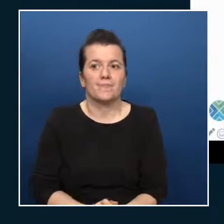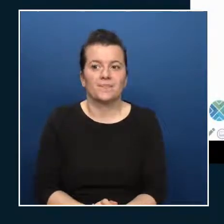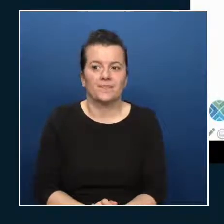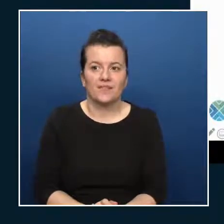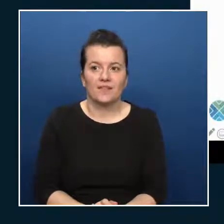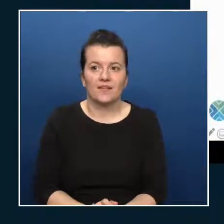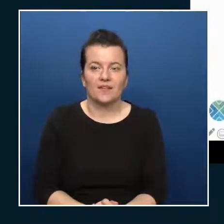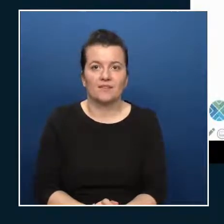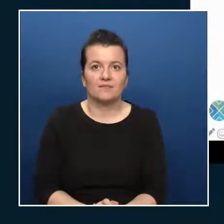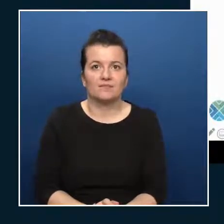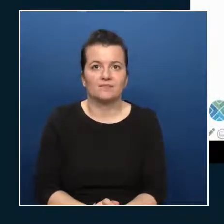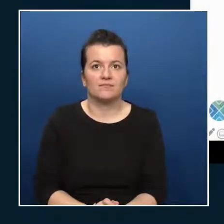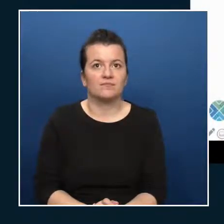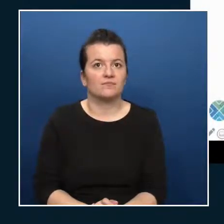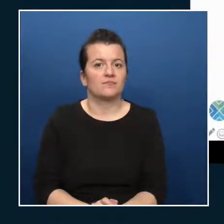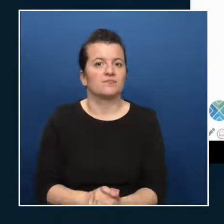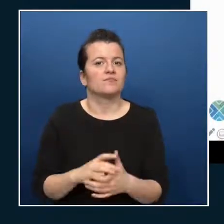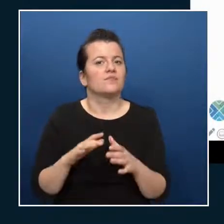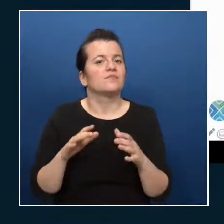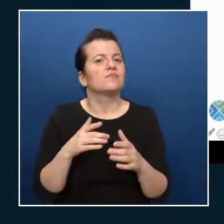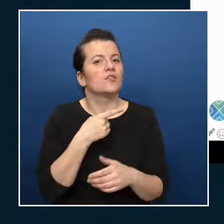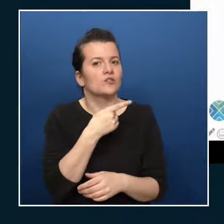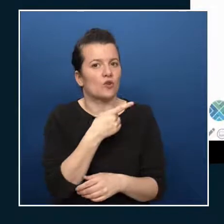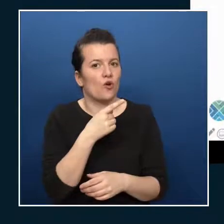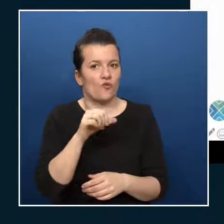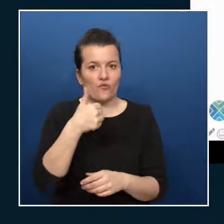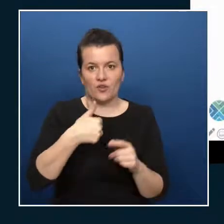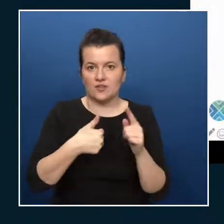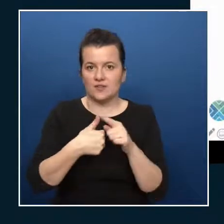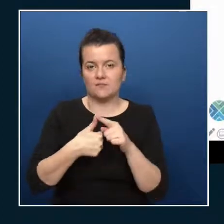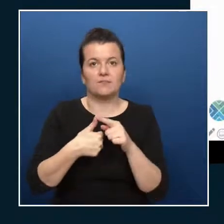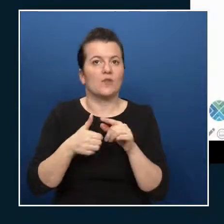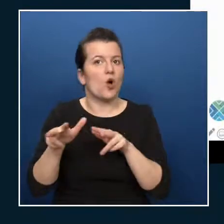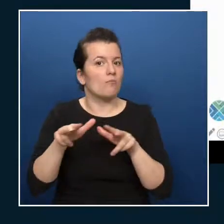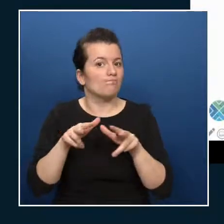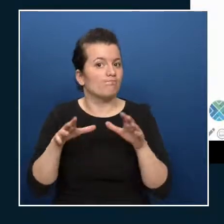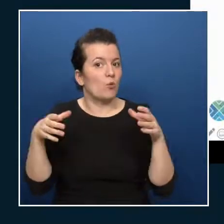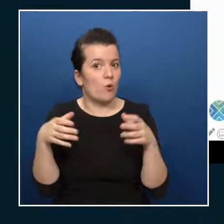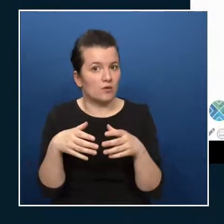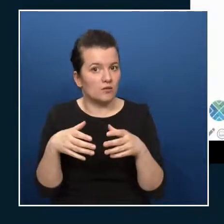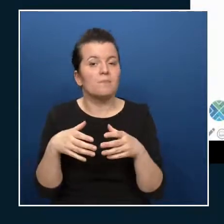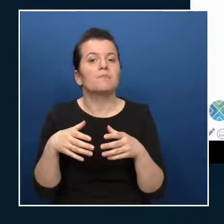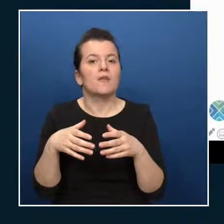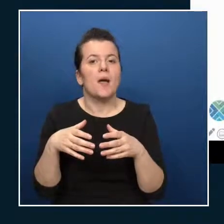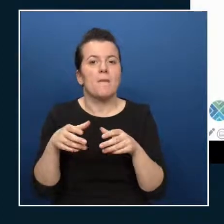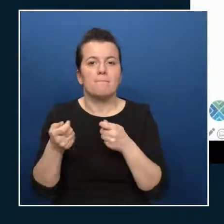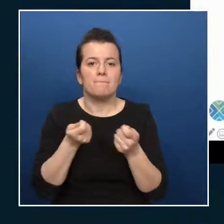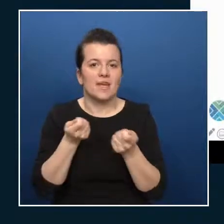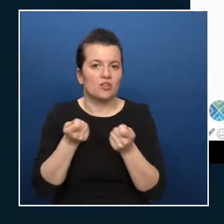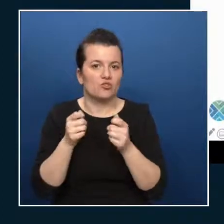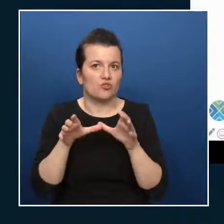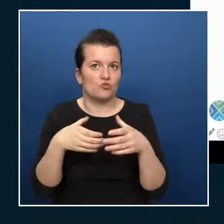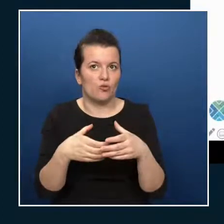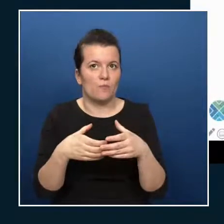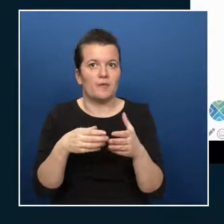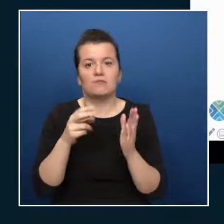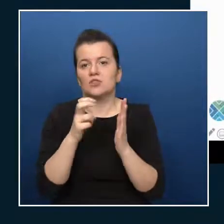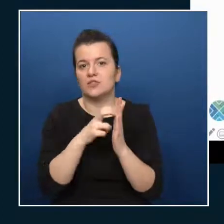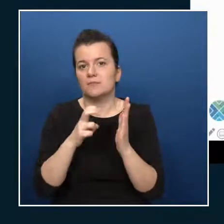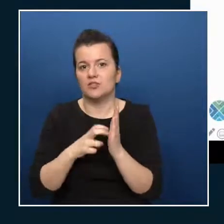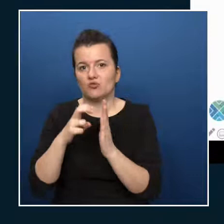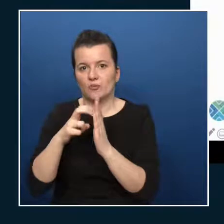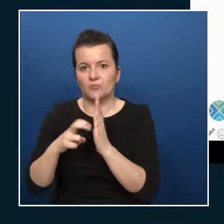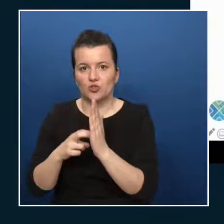zone environment, you have the organization of management groups and subscriptions. So that's here.